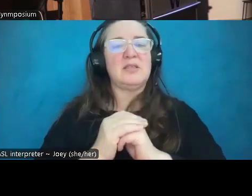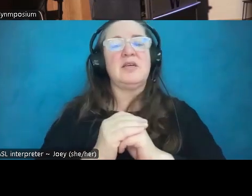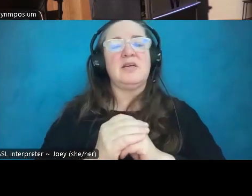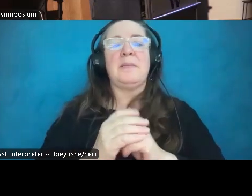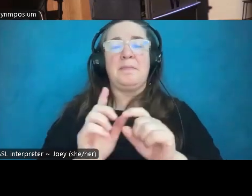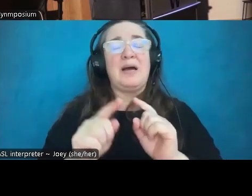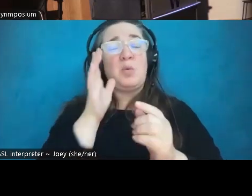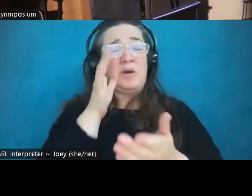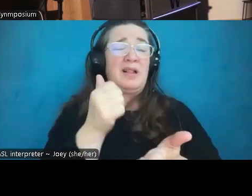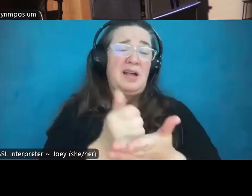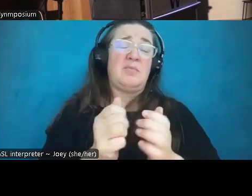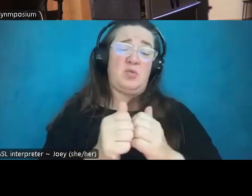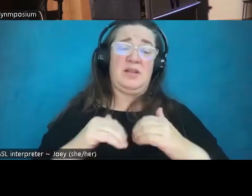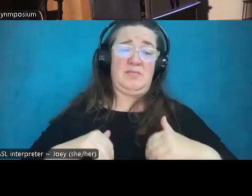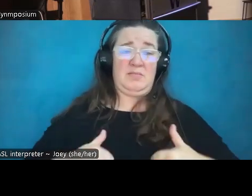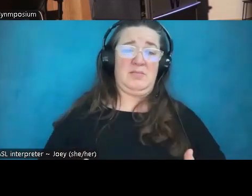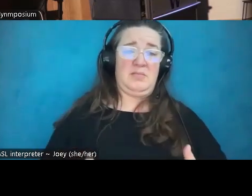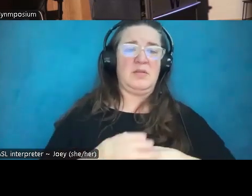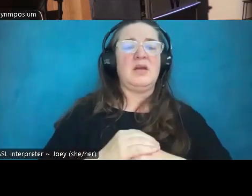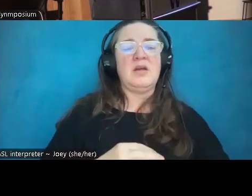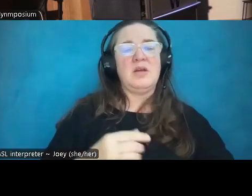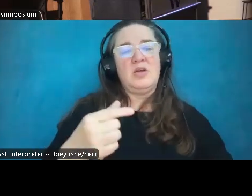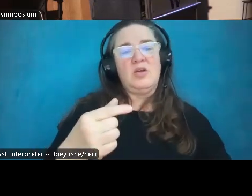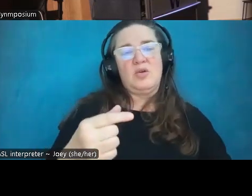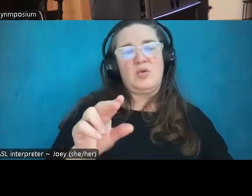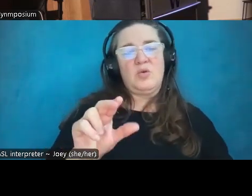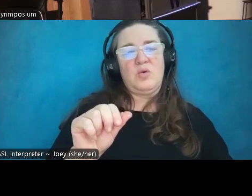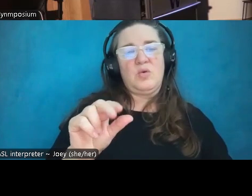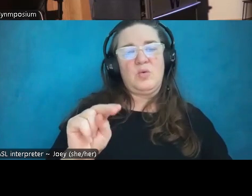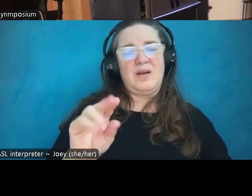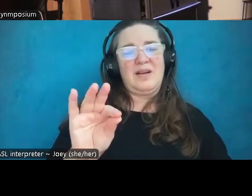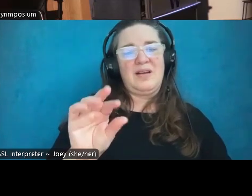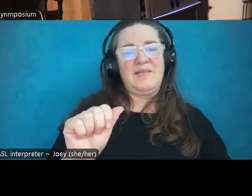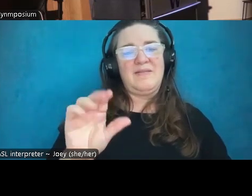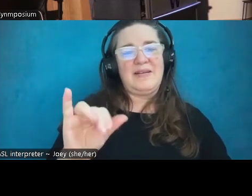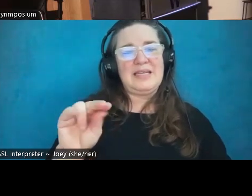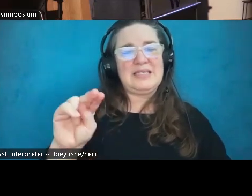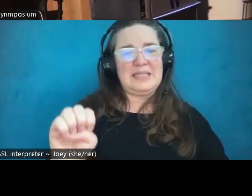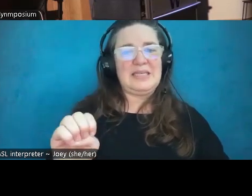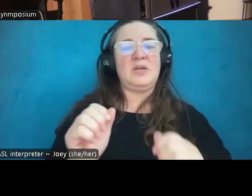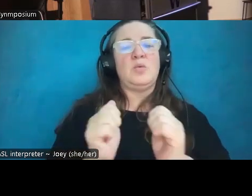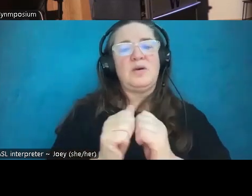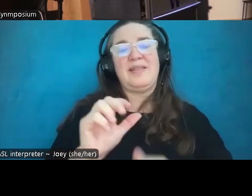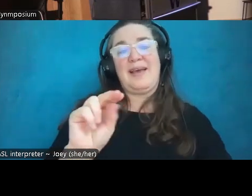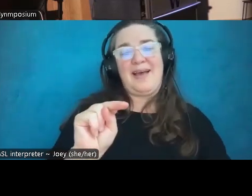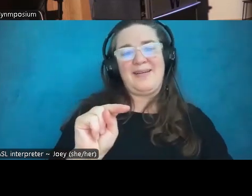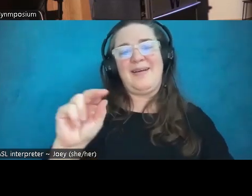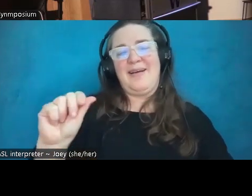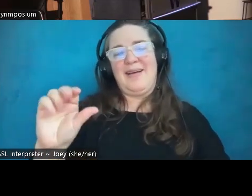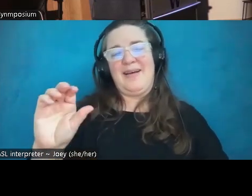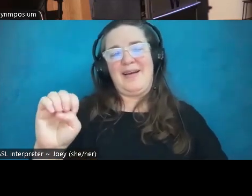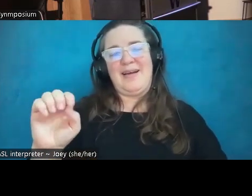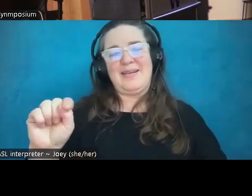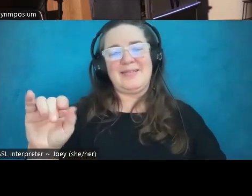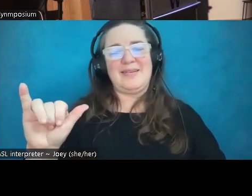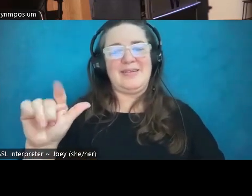Guanfacine with N-acetylcysteine. So what this is based on really quite a small study. This group